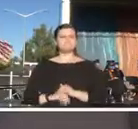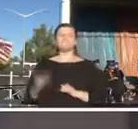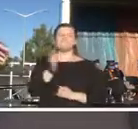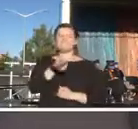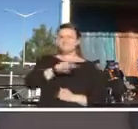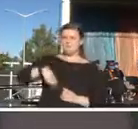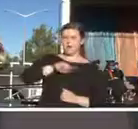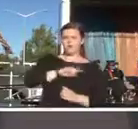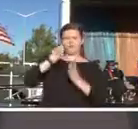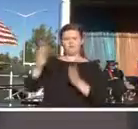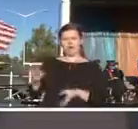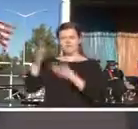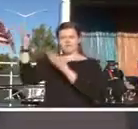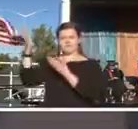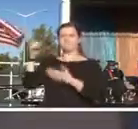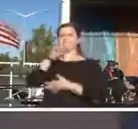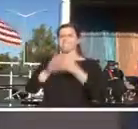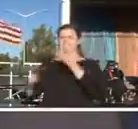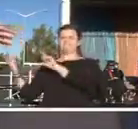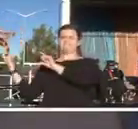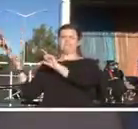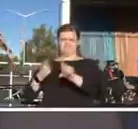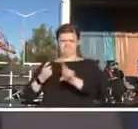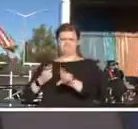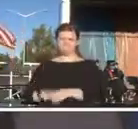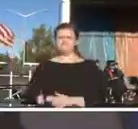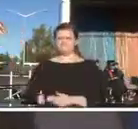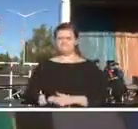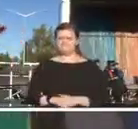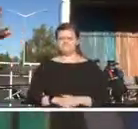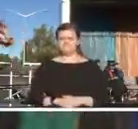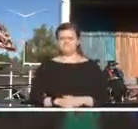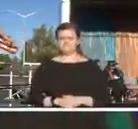and we recommend that they be granted.